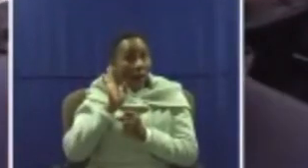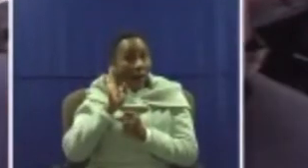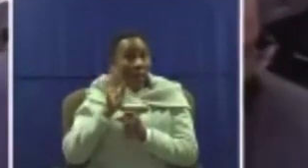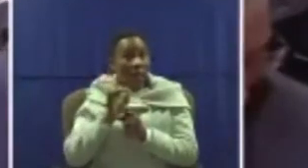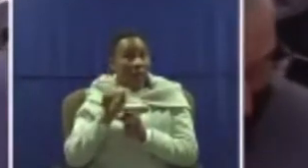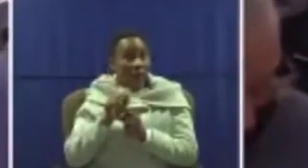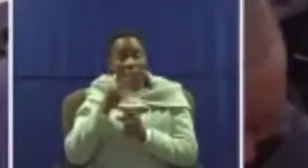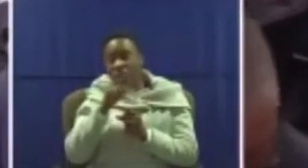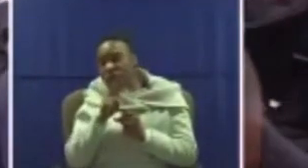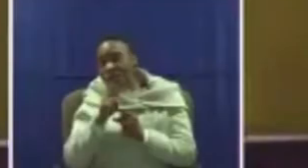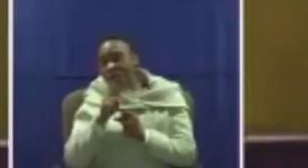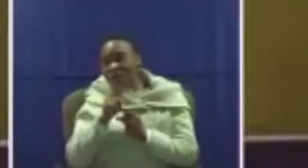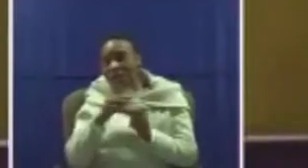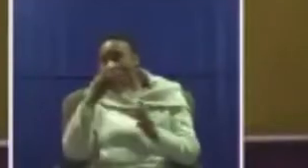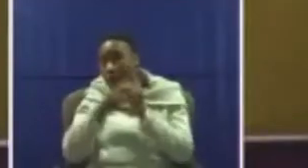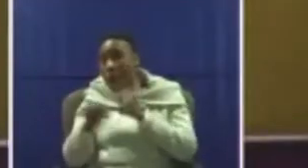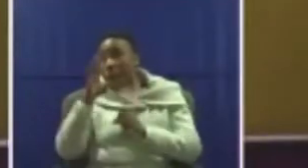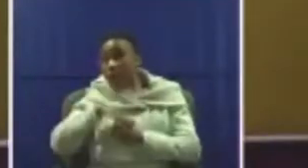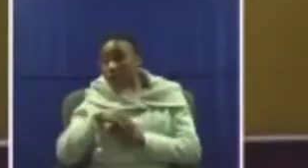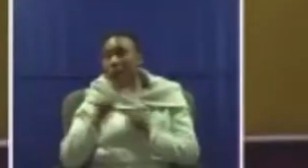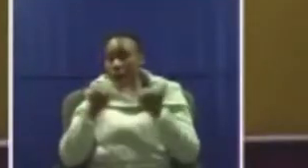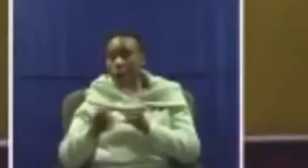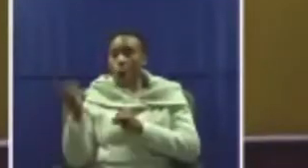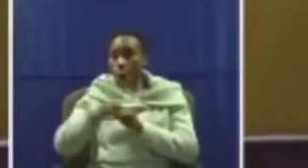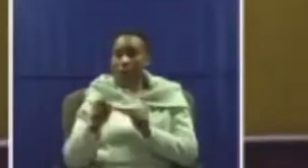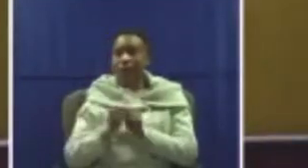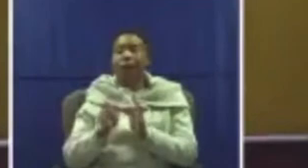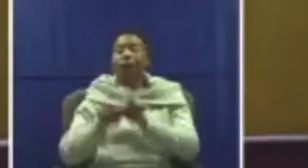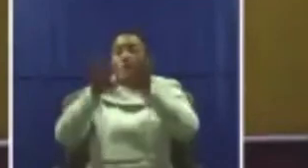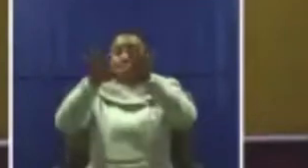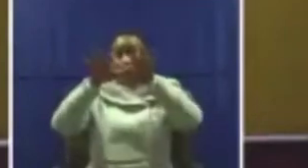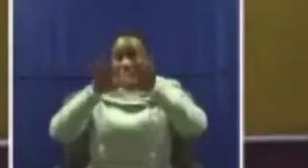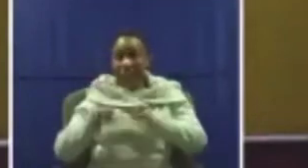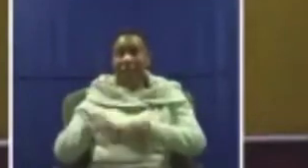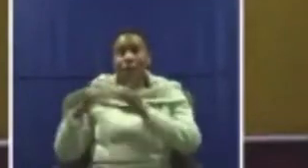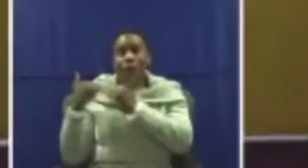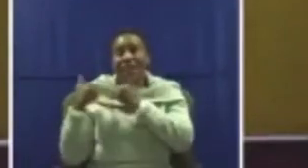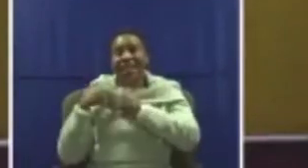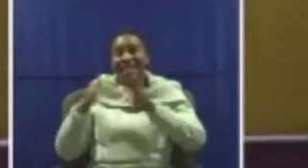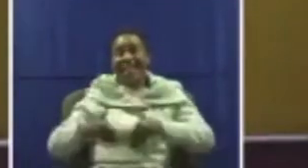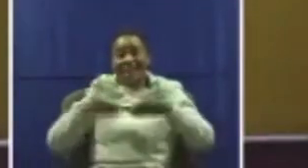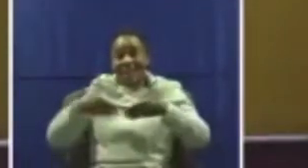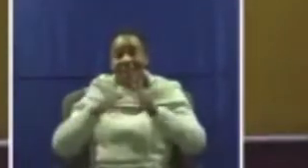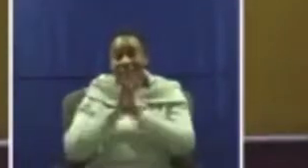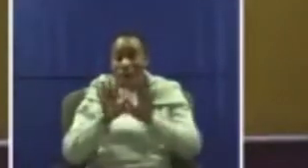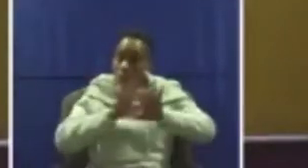now calling the Parliamentary Protection Services to usher you out.